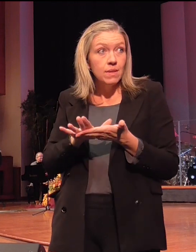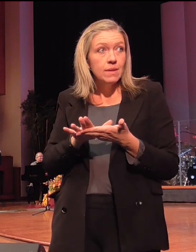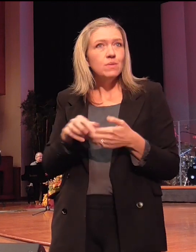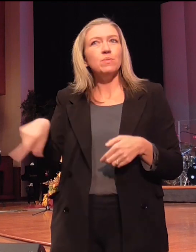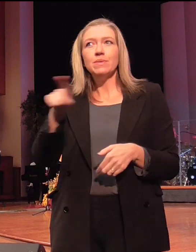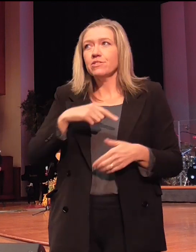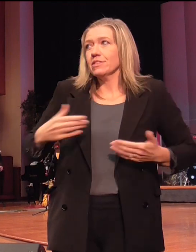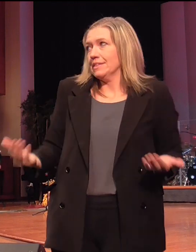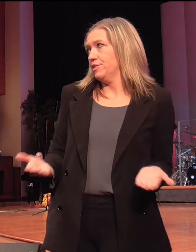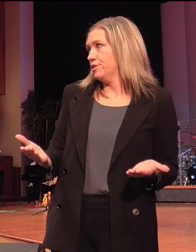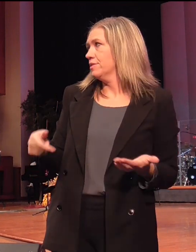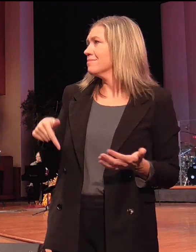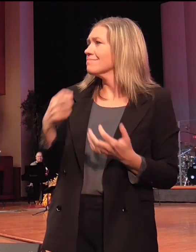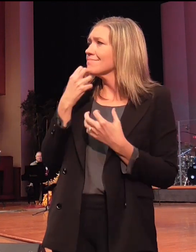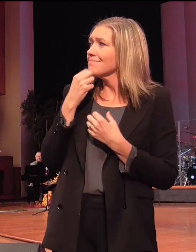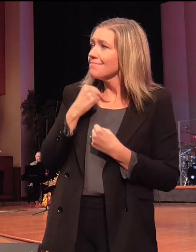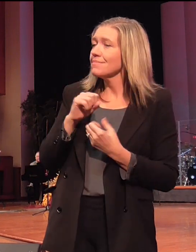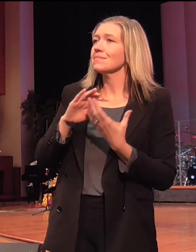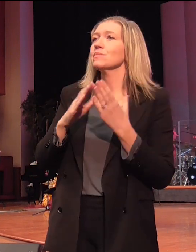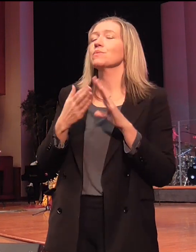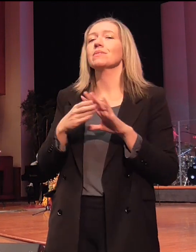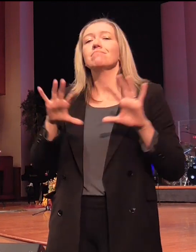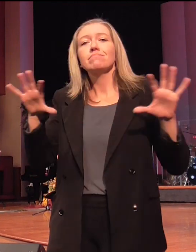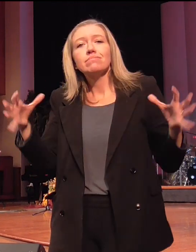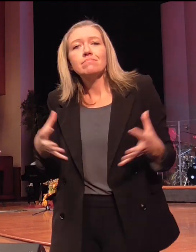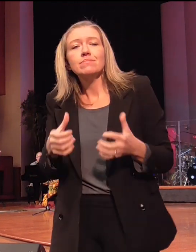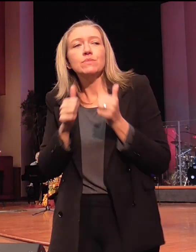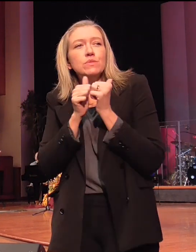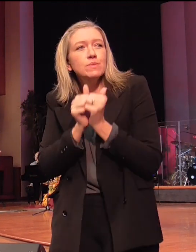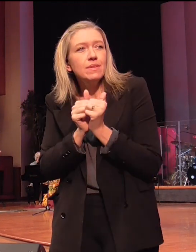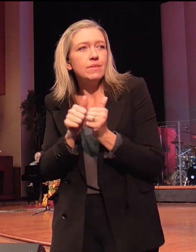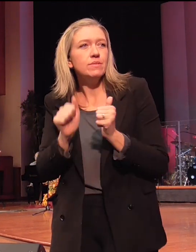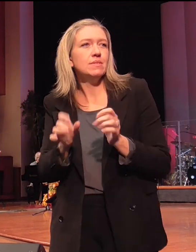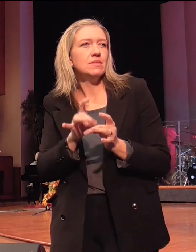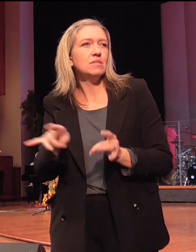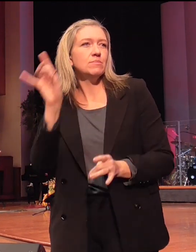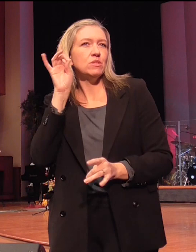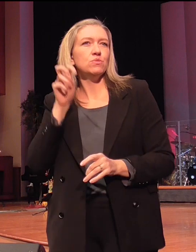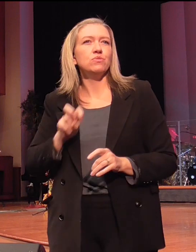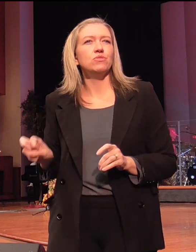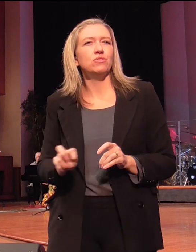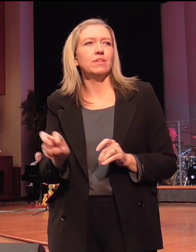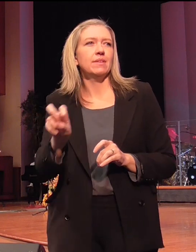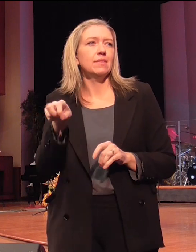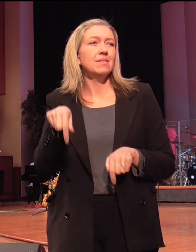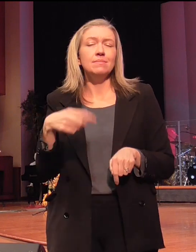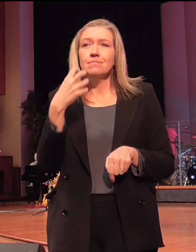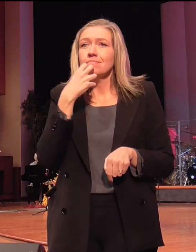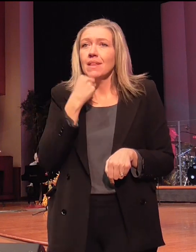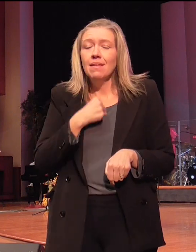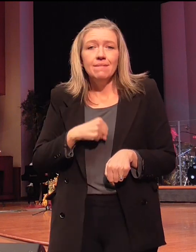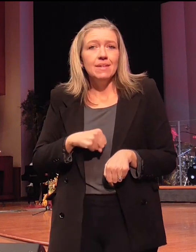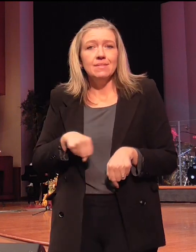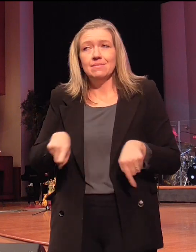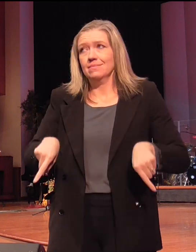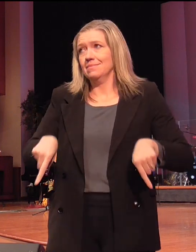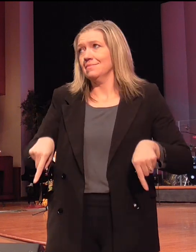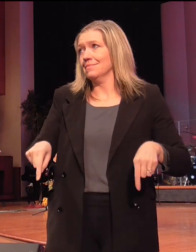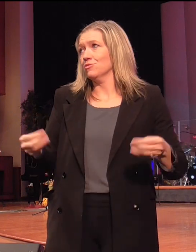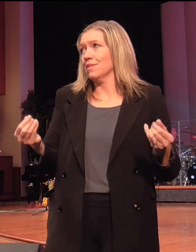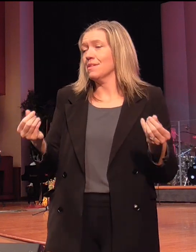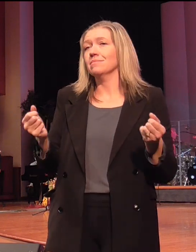a beloved community who is walking together on our spiritual journey. It's beloved ground in that we've had so